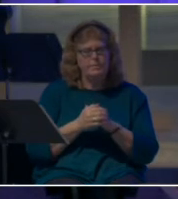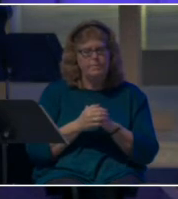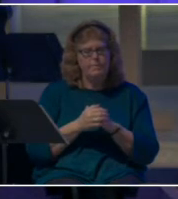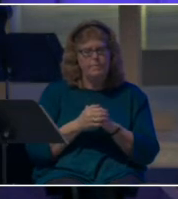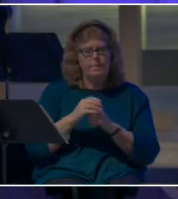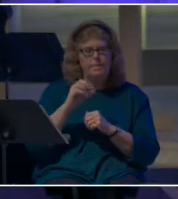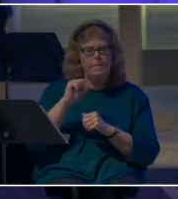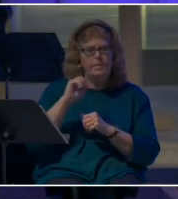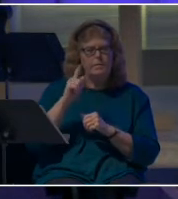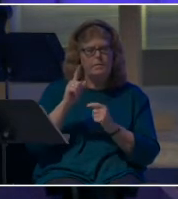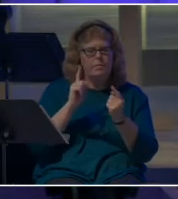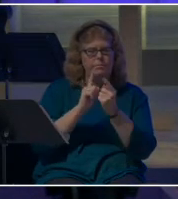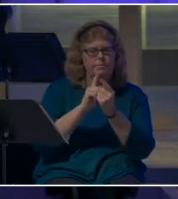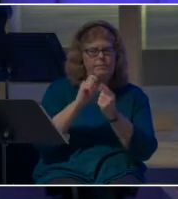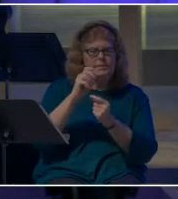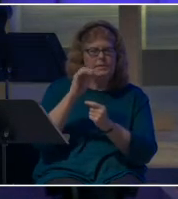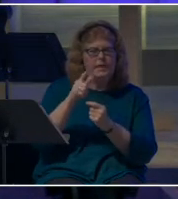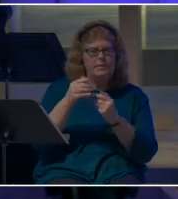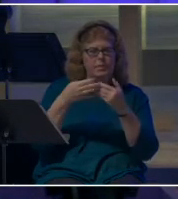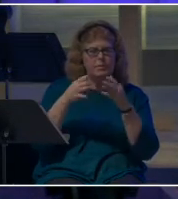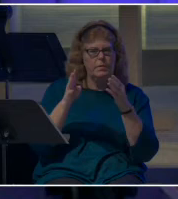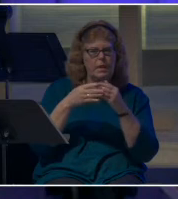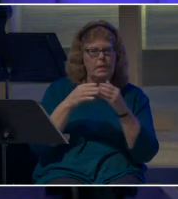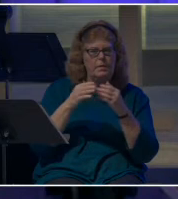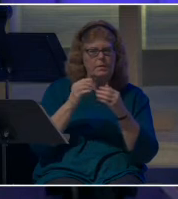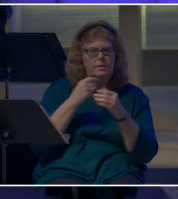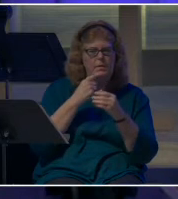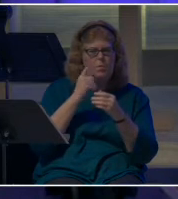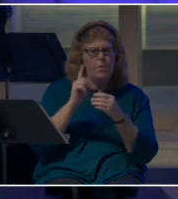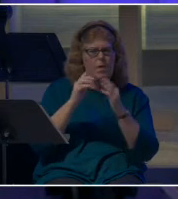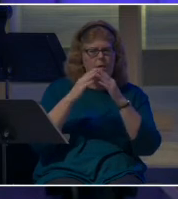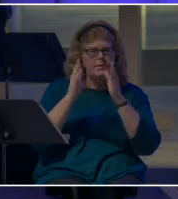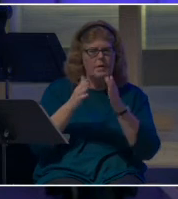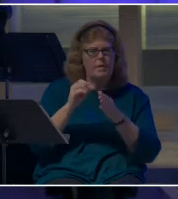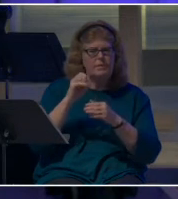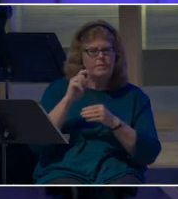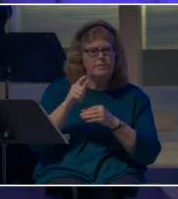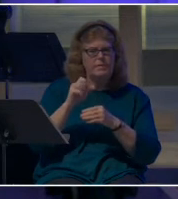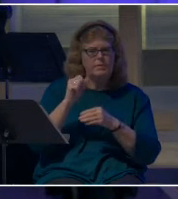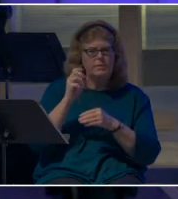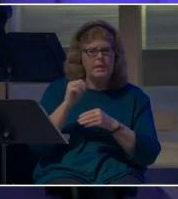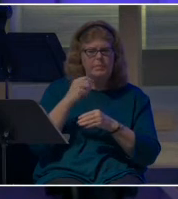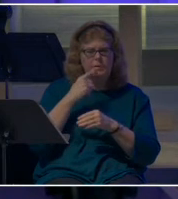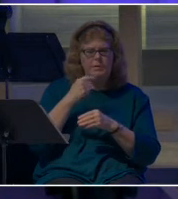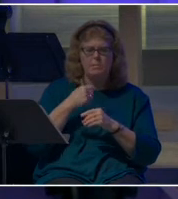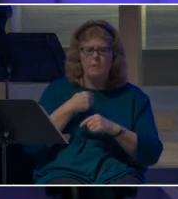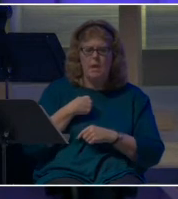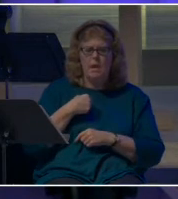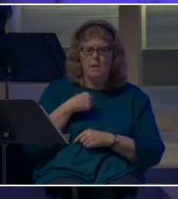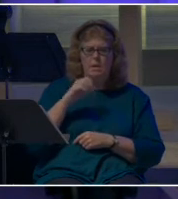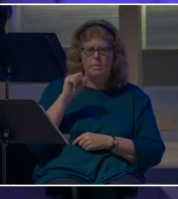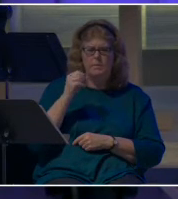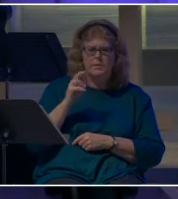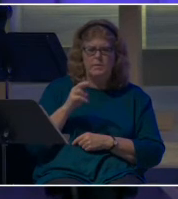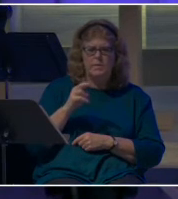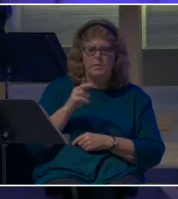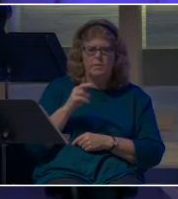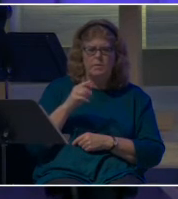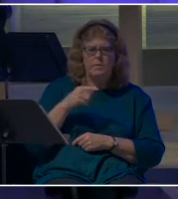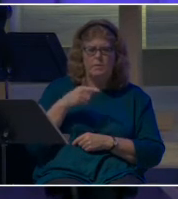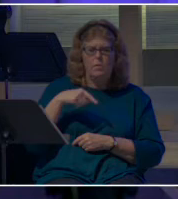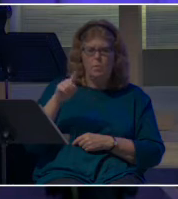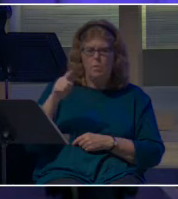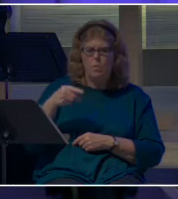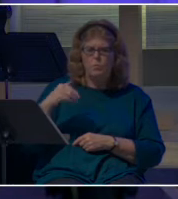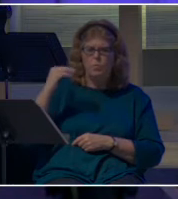Saul approached Samuel in the gate and said, "Tell me, where is the house of the seer?" Samuel answered Saul, "I am the seer. Go up before me to the